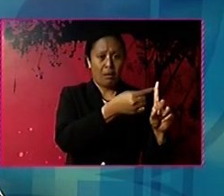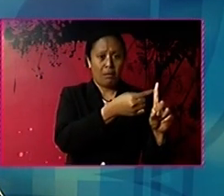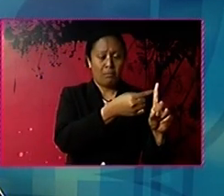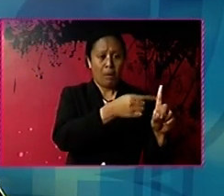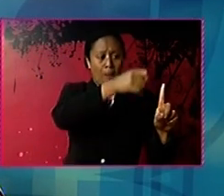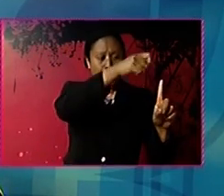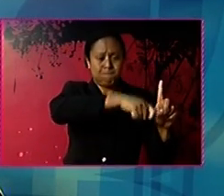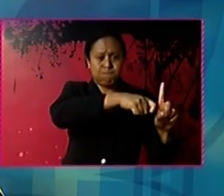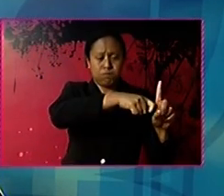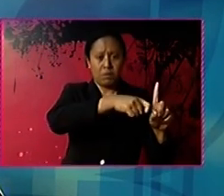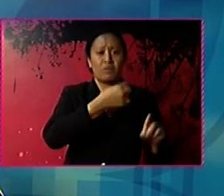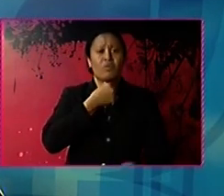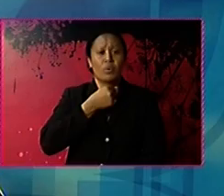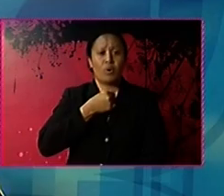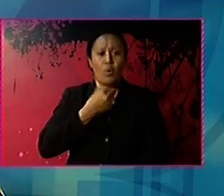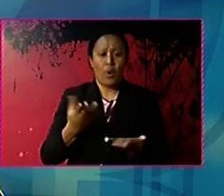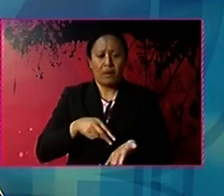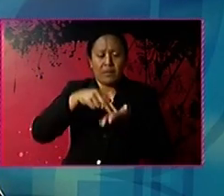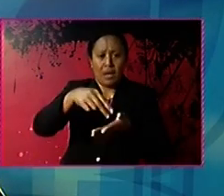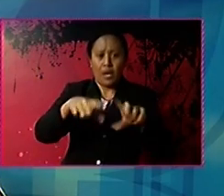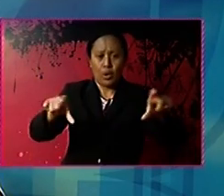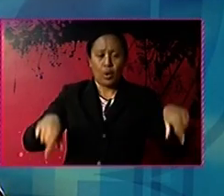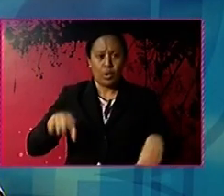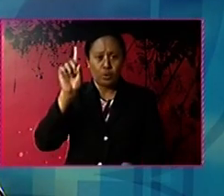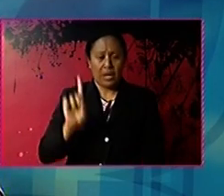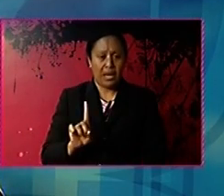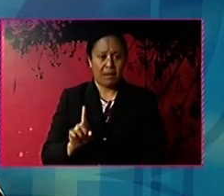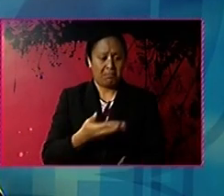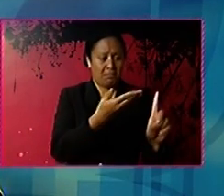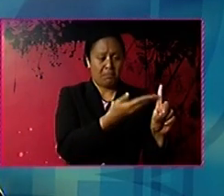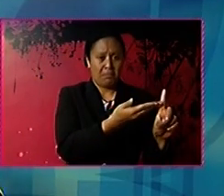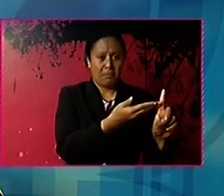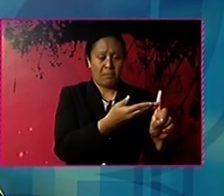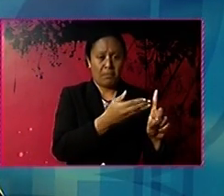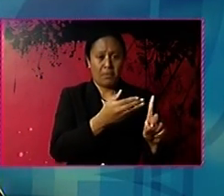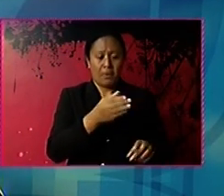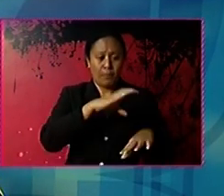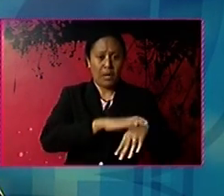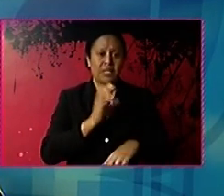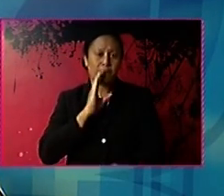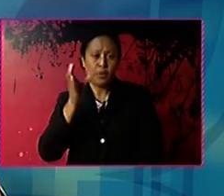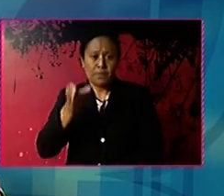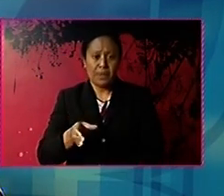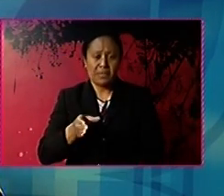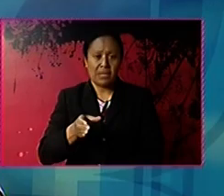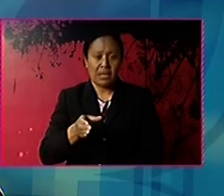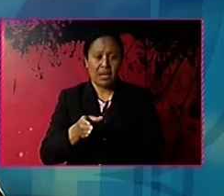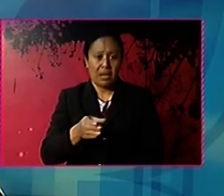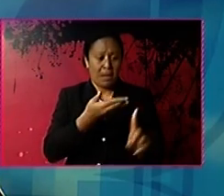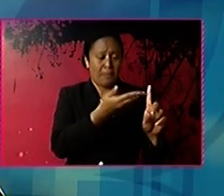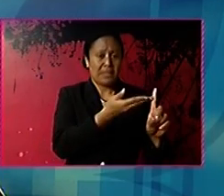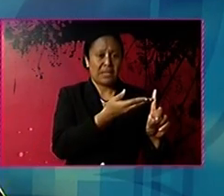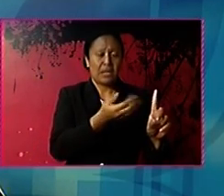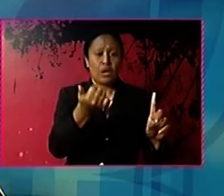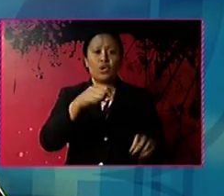in court to answer a case of aggravated robbery. According to the police spokesperson, Teresa Rolangaivao, the prisoner used a